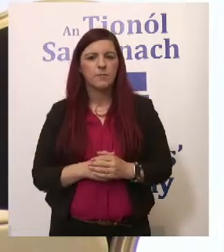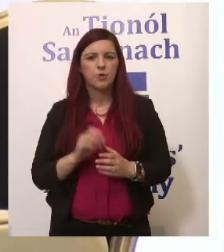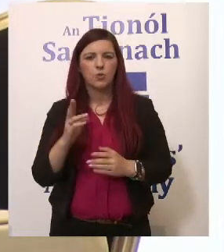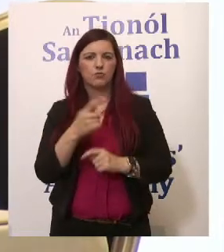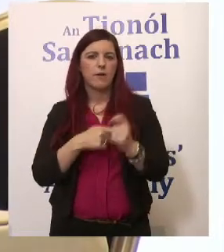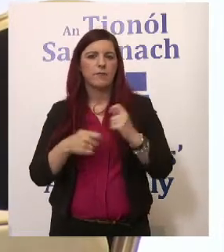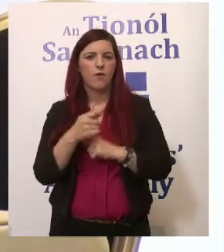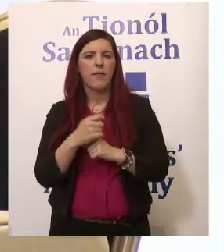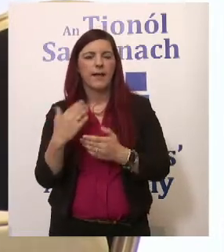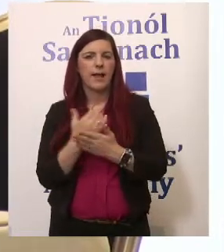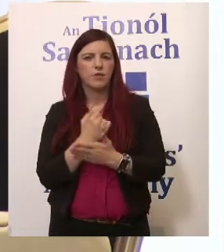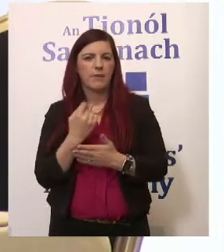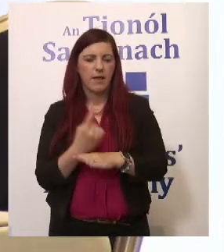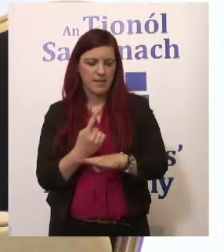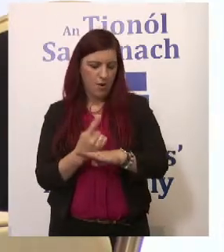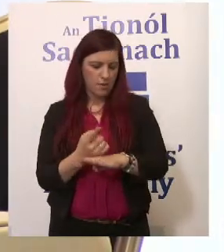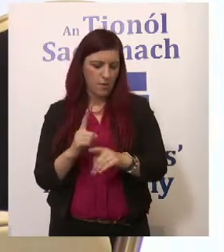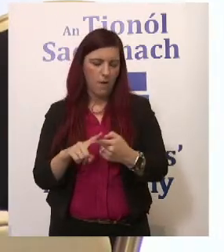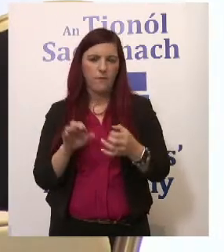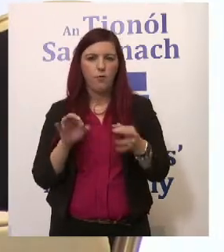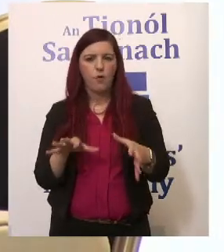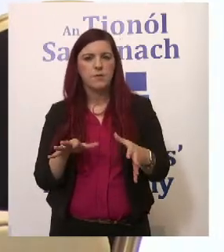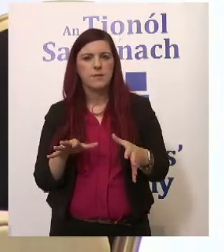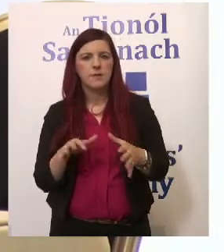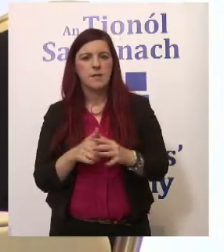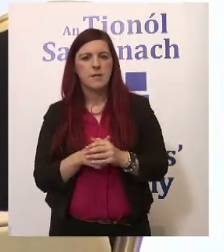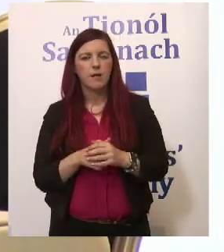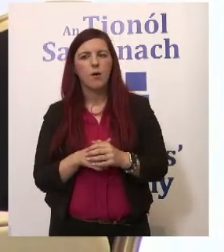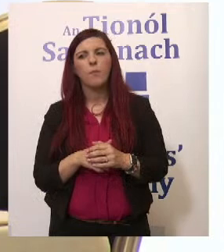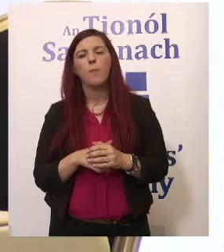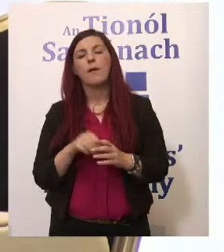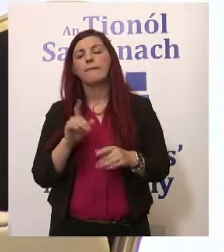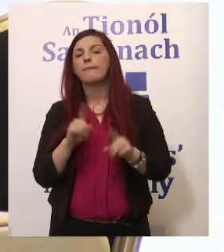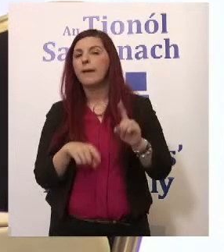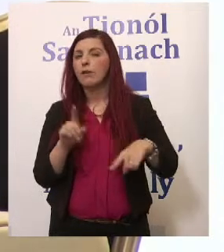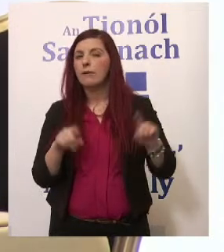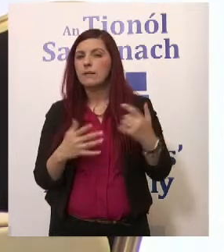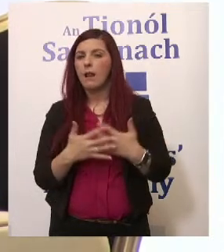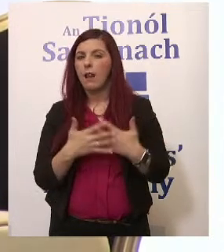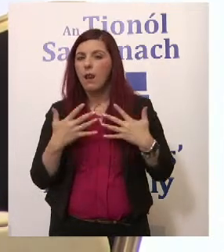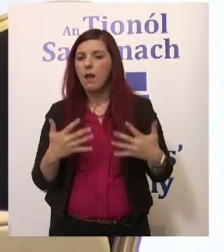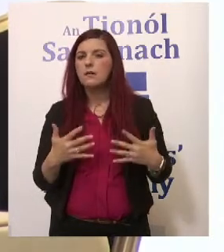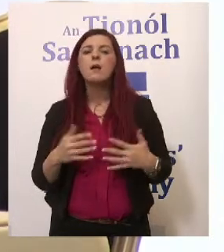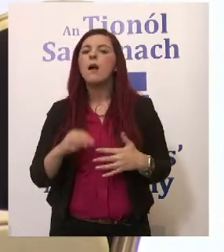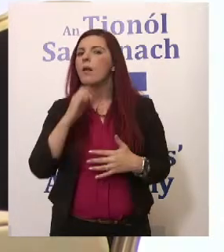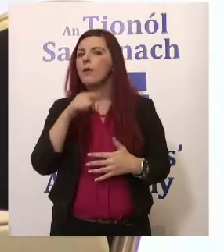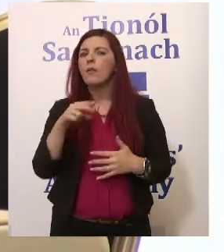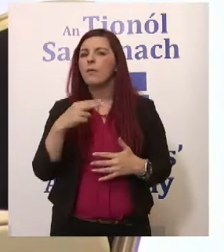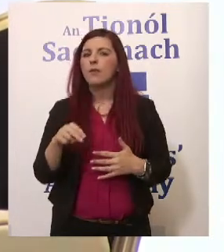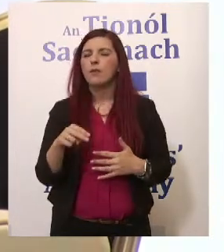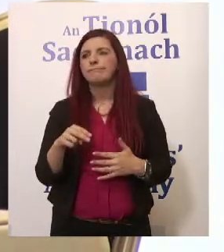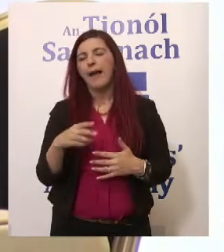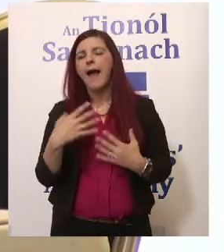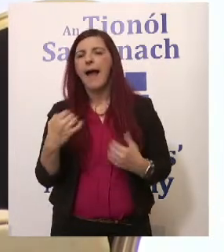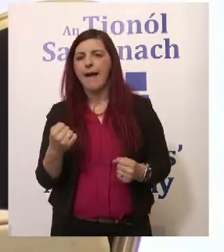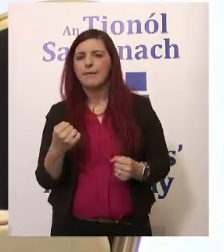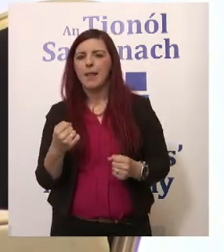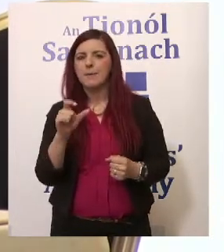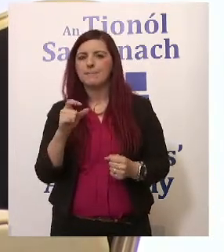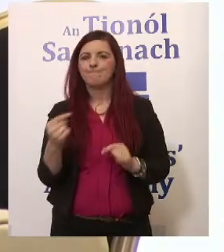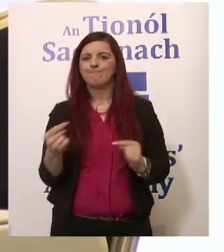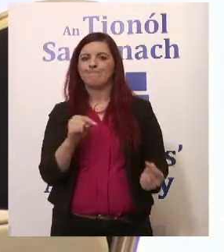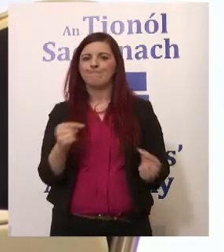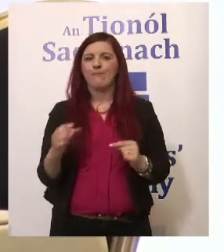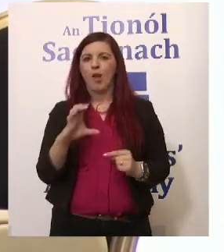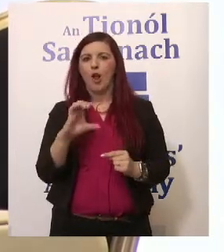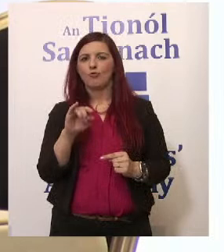of collection onto the hotels. So it varies quite a bit. They're not without controversy, though, and that's the reason I give you the Venice